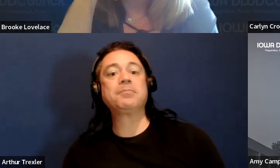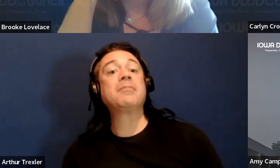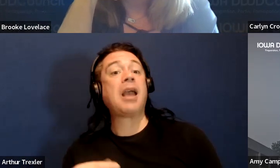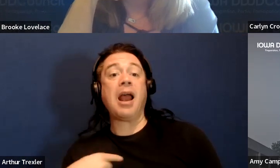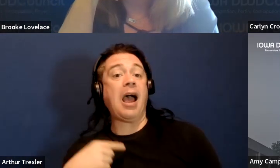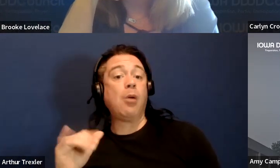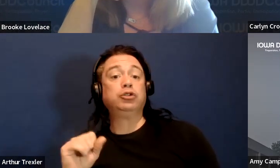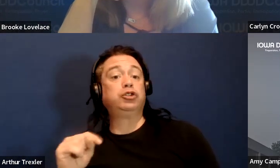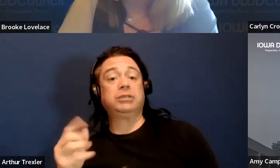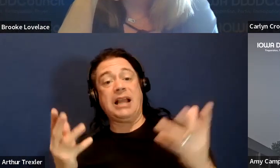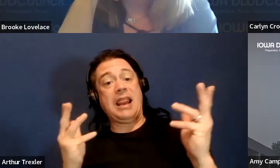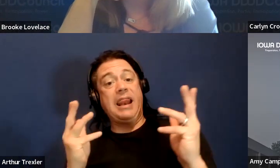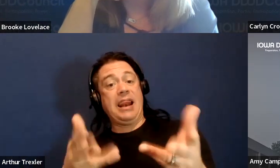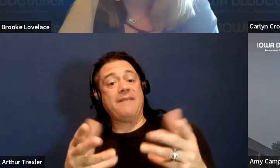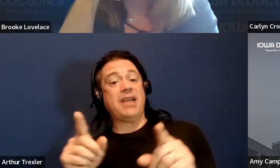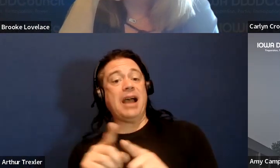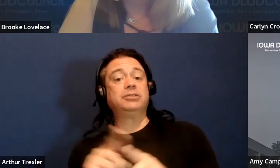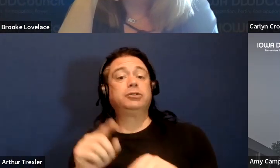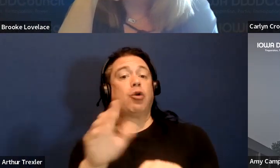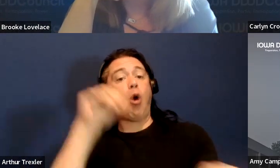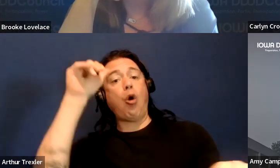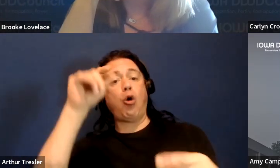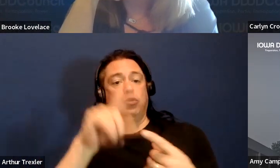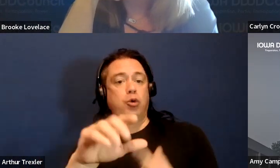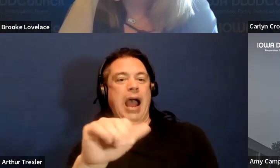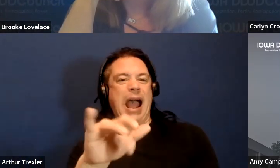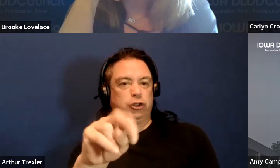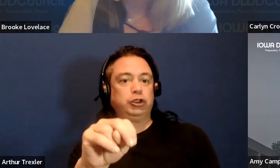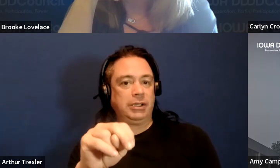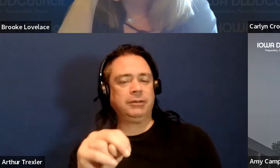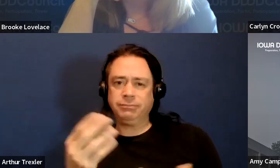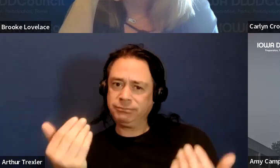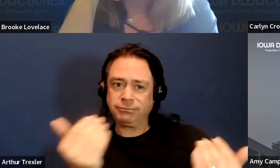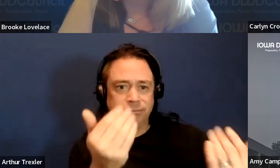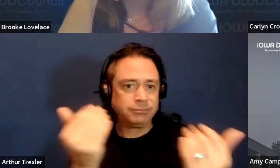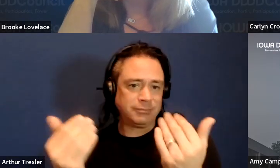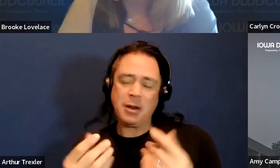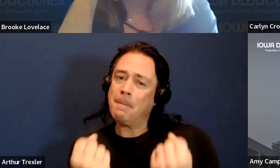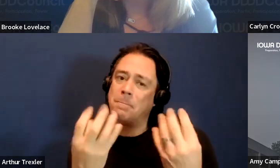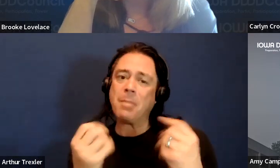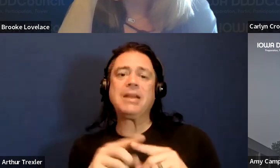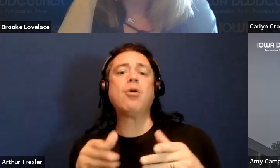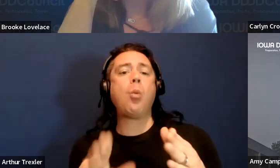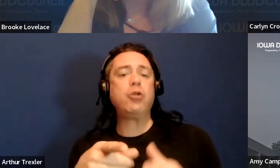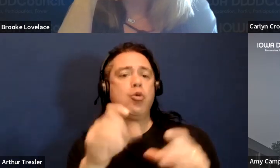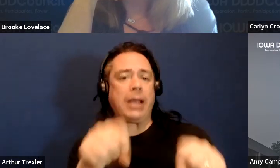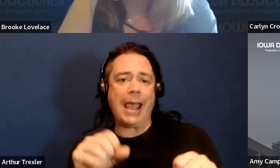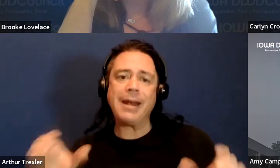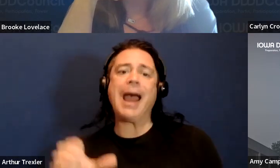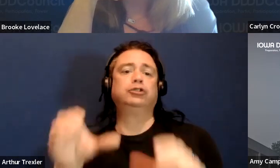just leave it as a call to action at the end that I think there's a lot of different ways that you can take action. We've mentioned some of